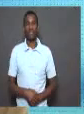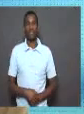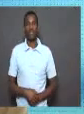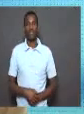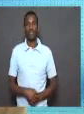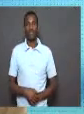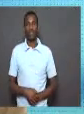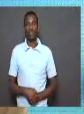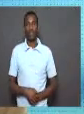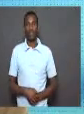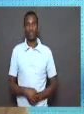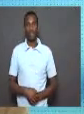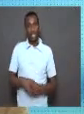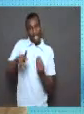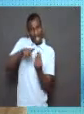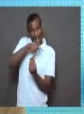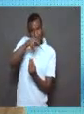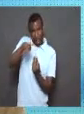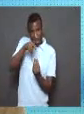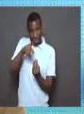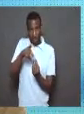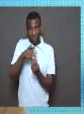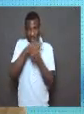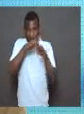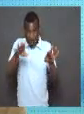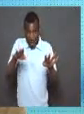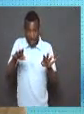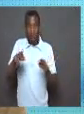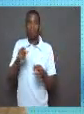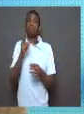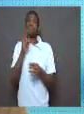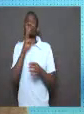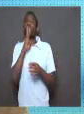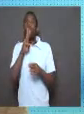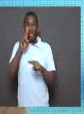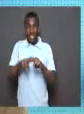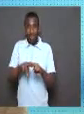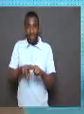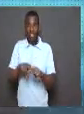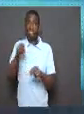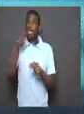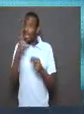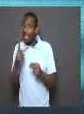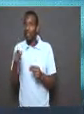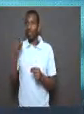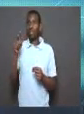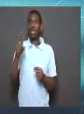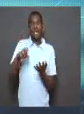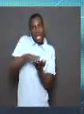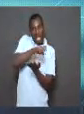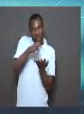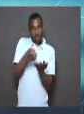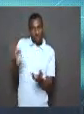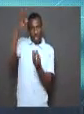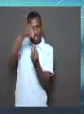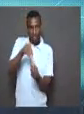Just as the spreading of particles in the vial is an increase in entropy, the